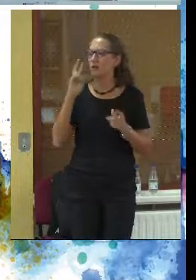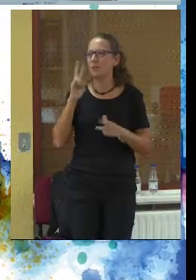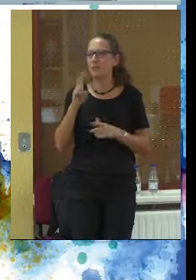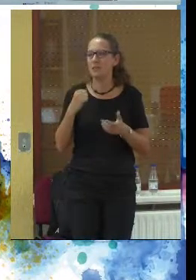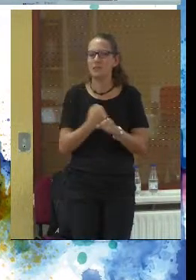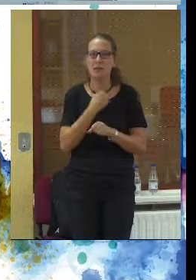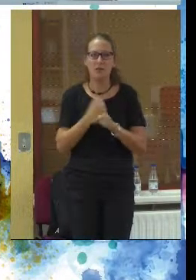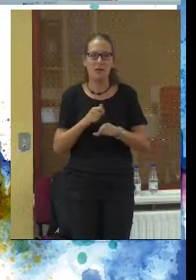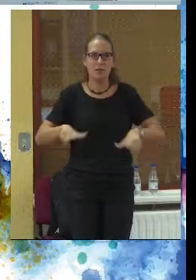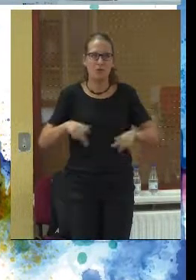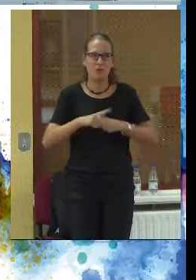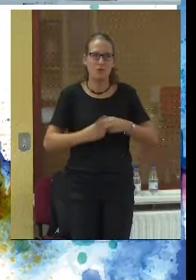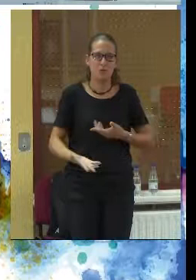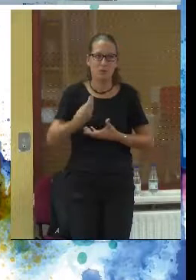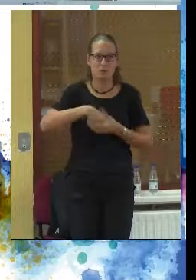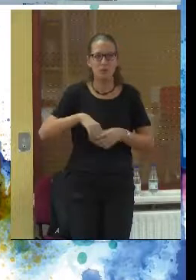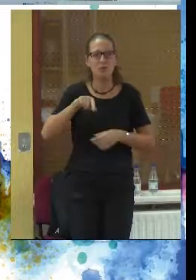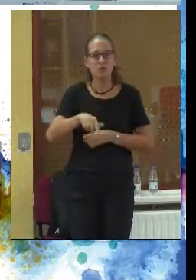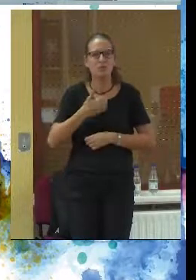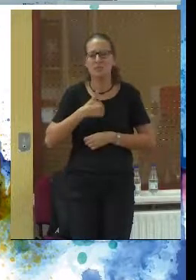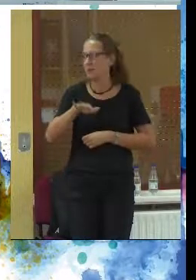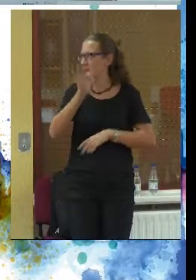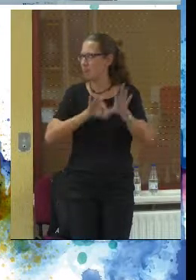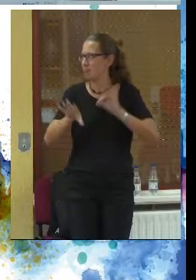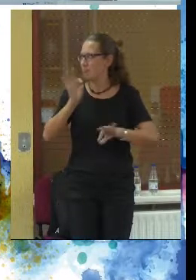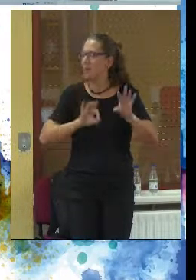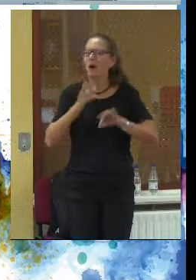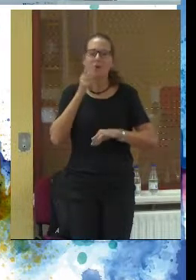our employees at the plant. He's